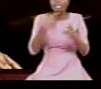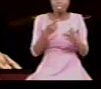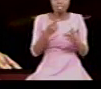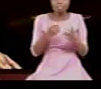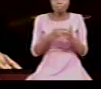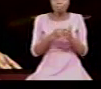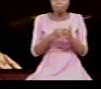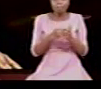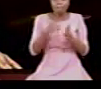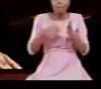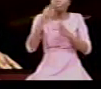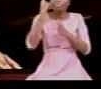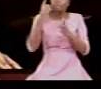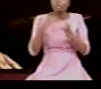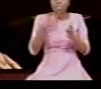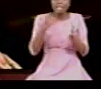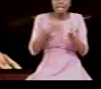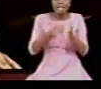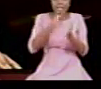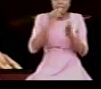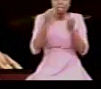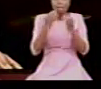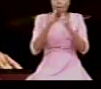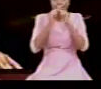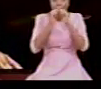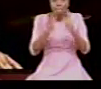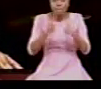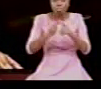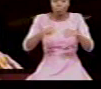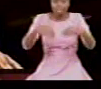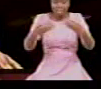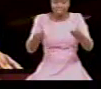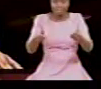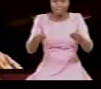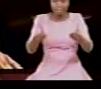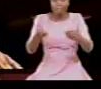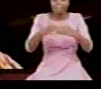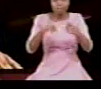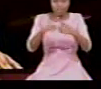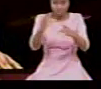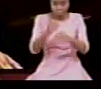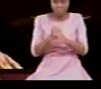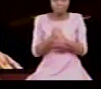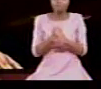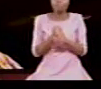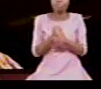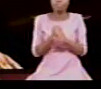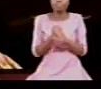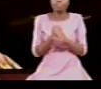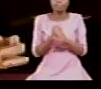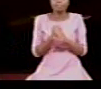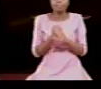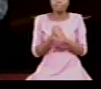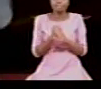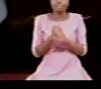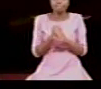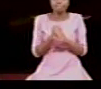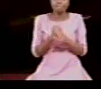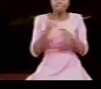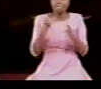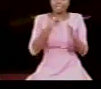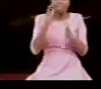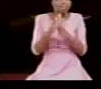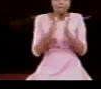what did he say? It is more blessed to give than to receive. It's a